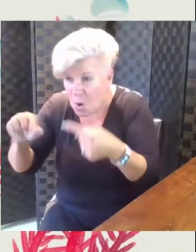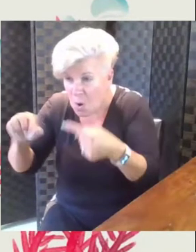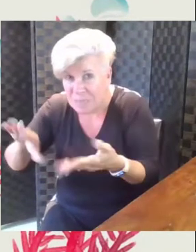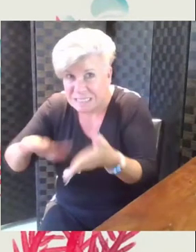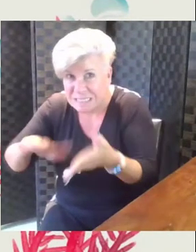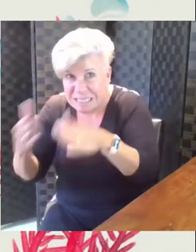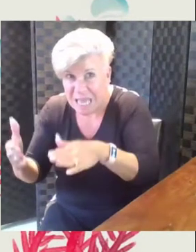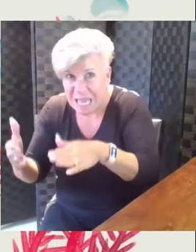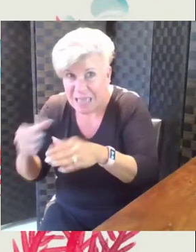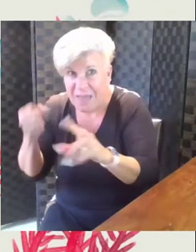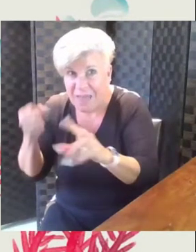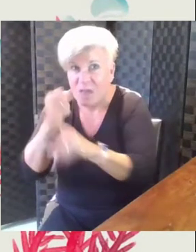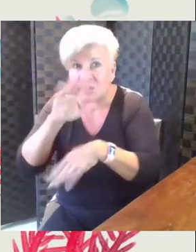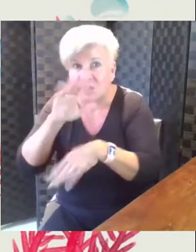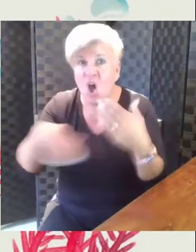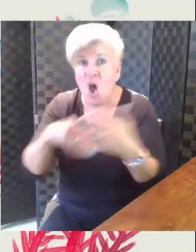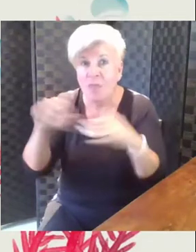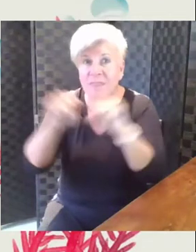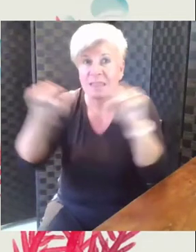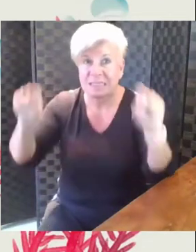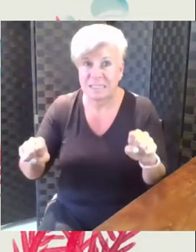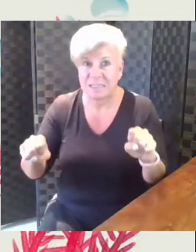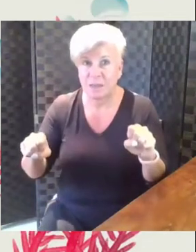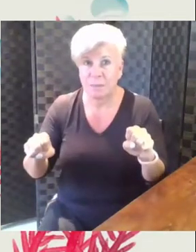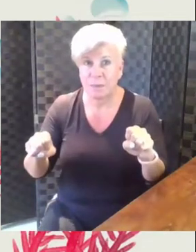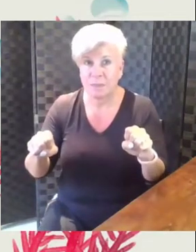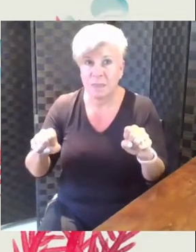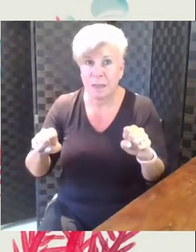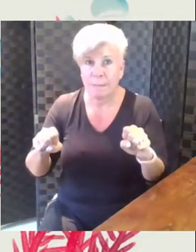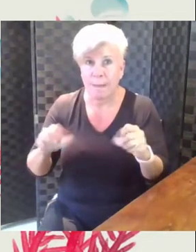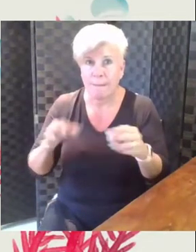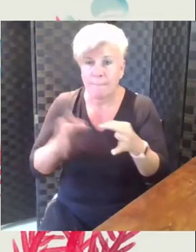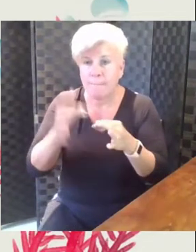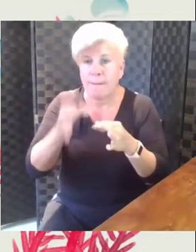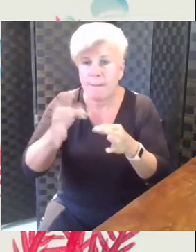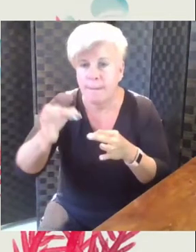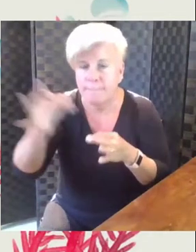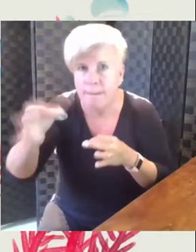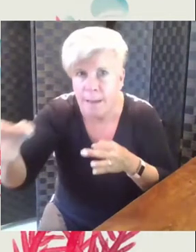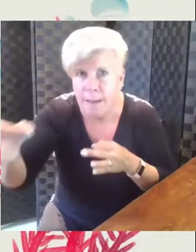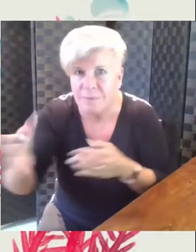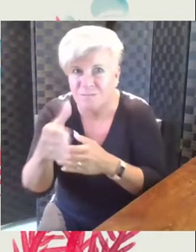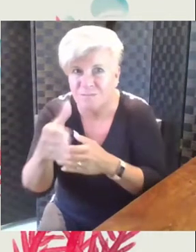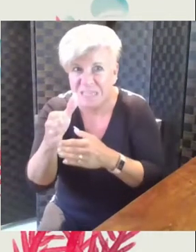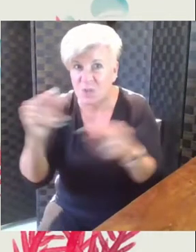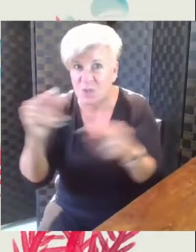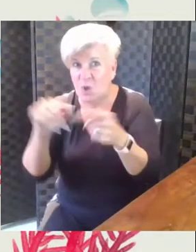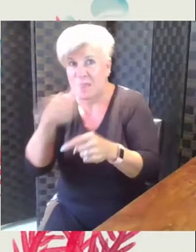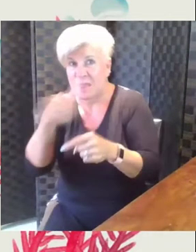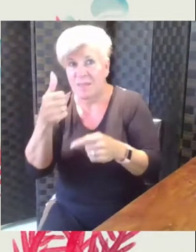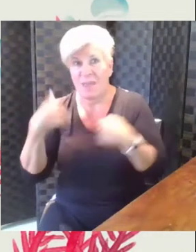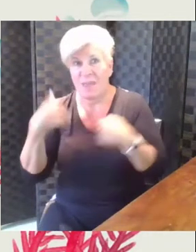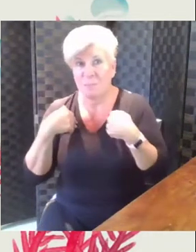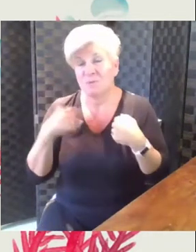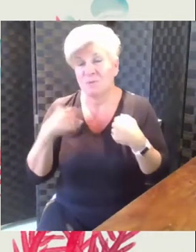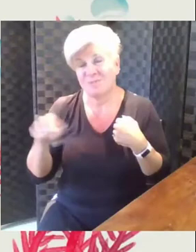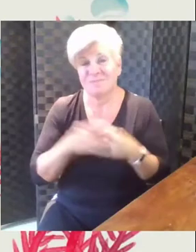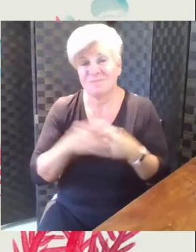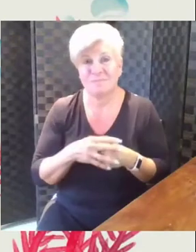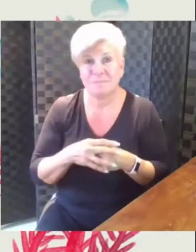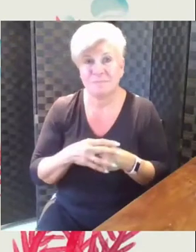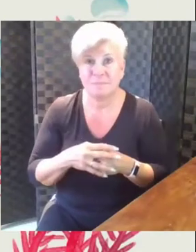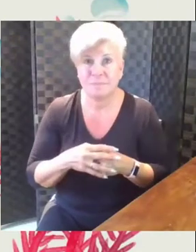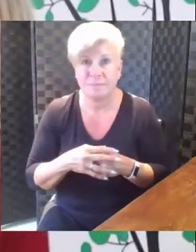die, it affects all of the ecosystem, causing a chain reaction to the fish and other animals that live